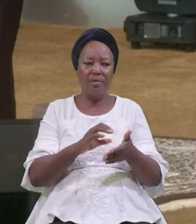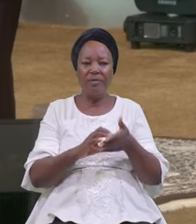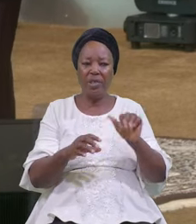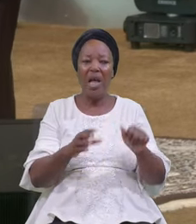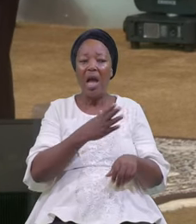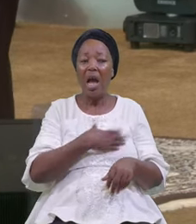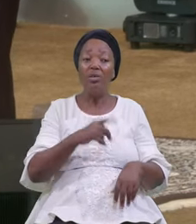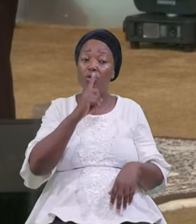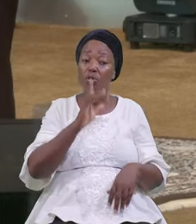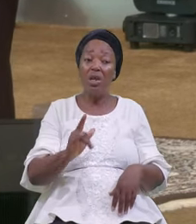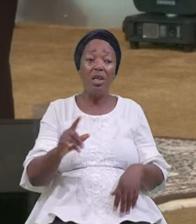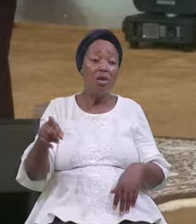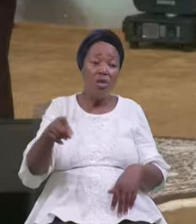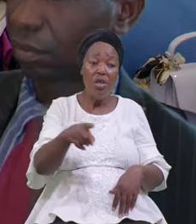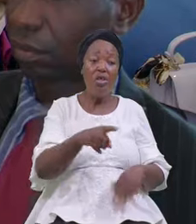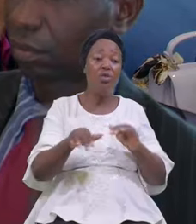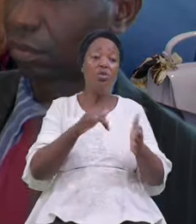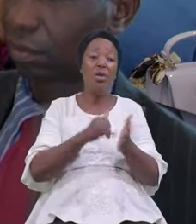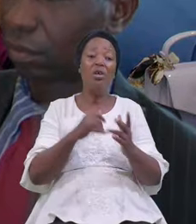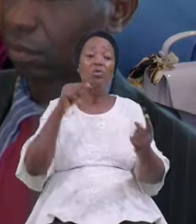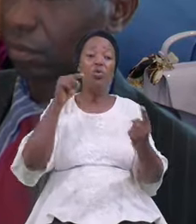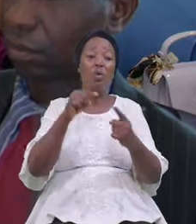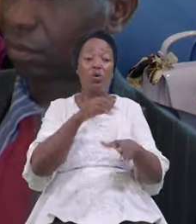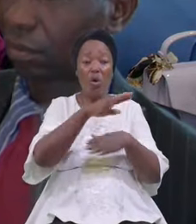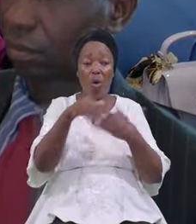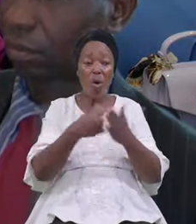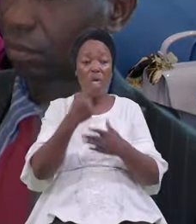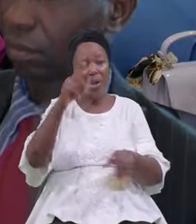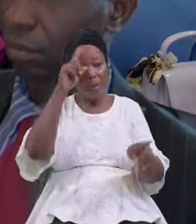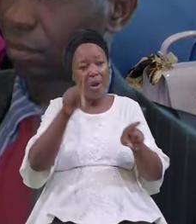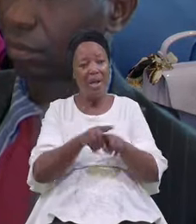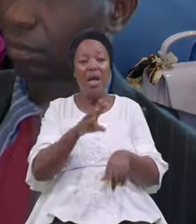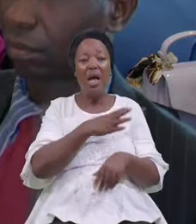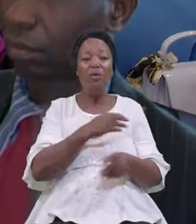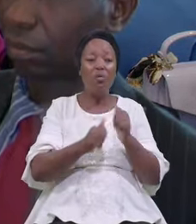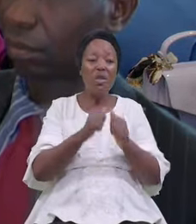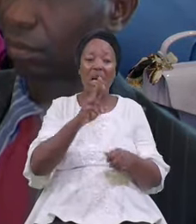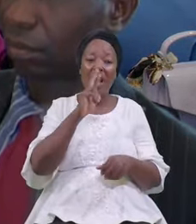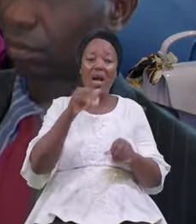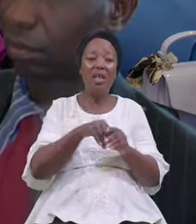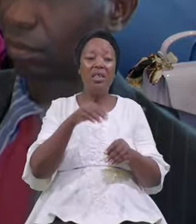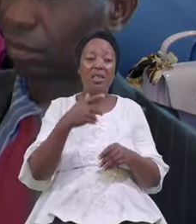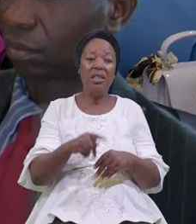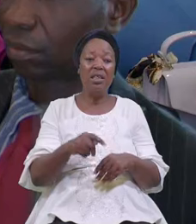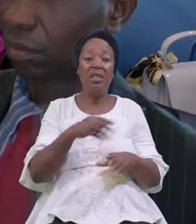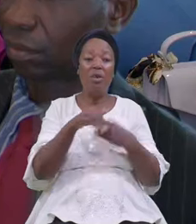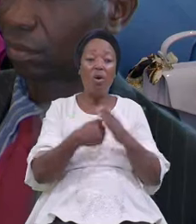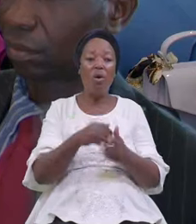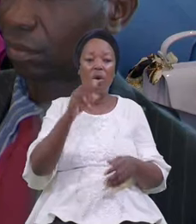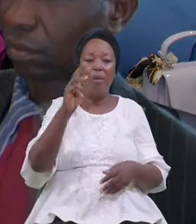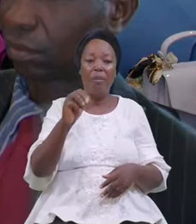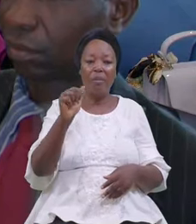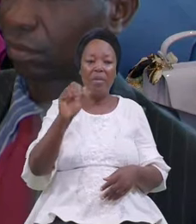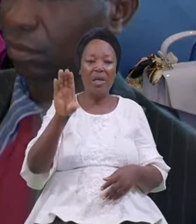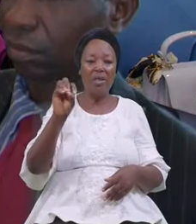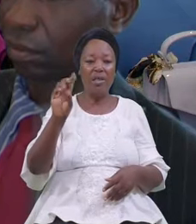and indeed ye do it toward all the brethren which are in all Macedonia.